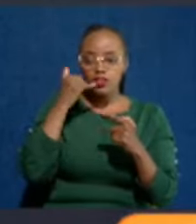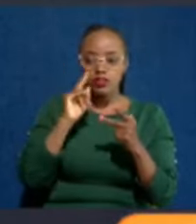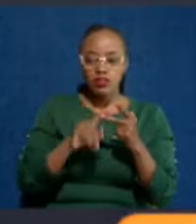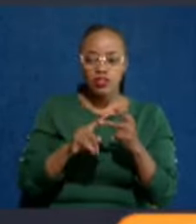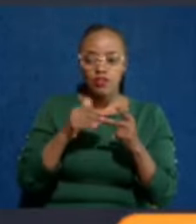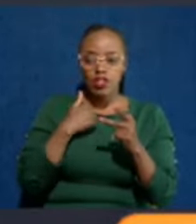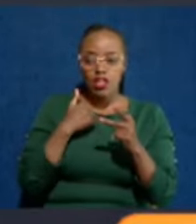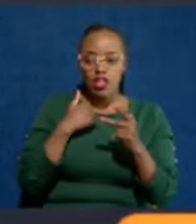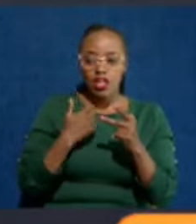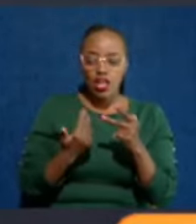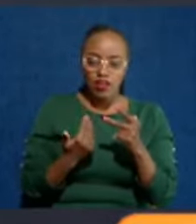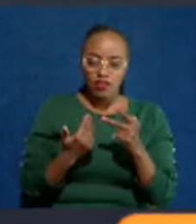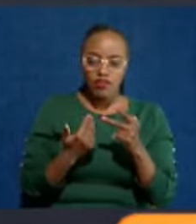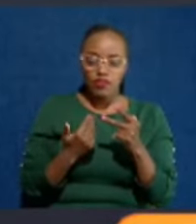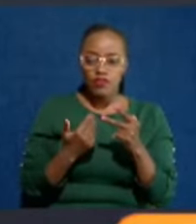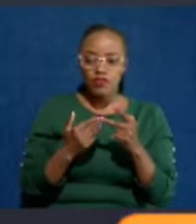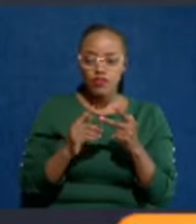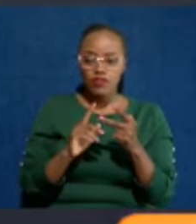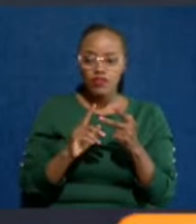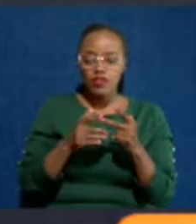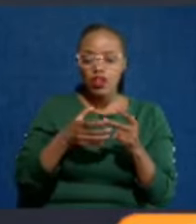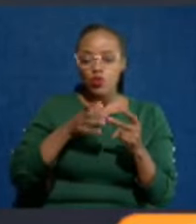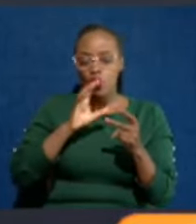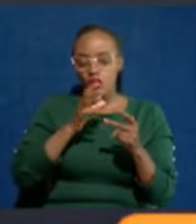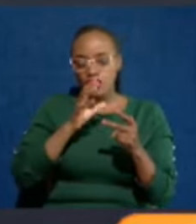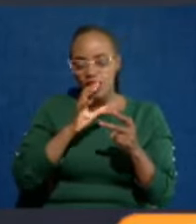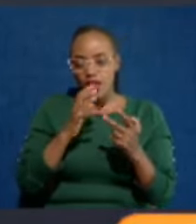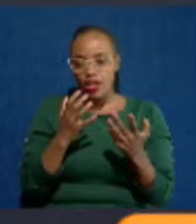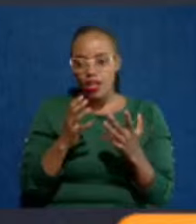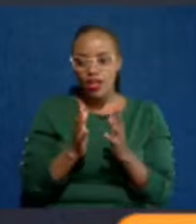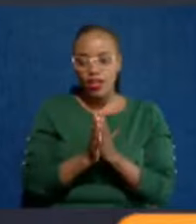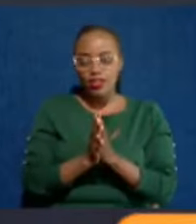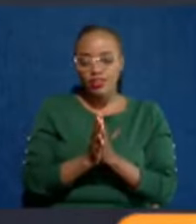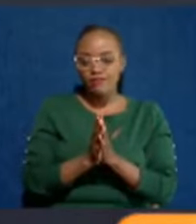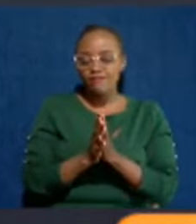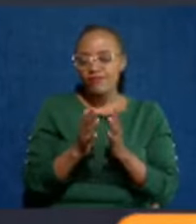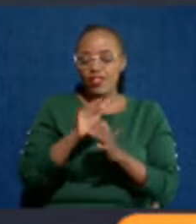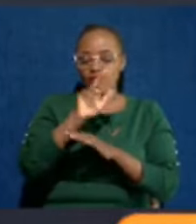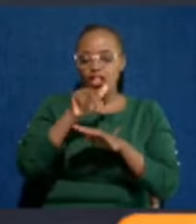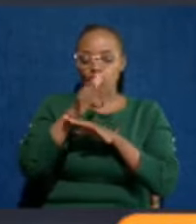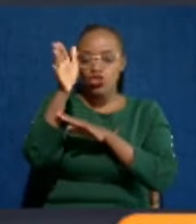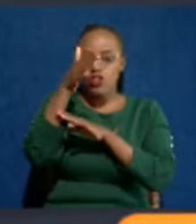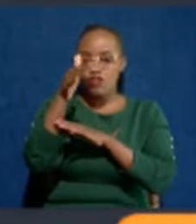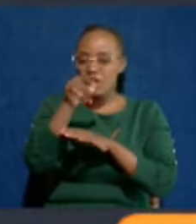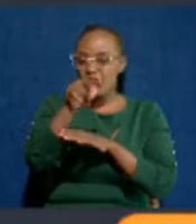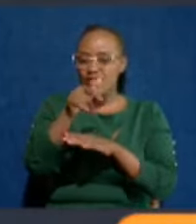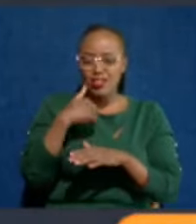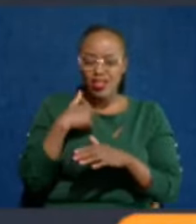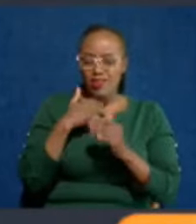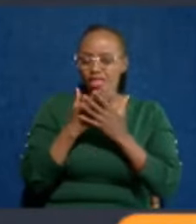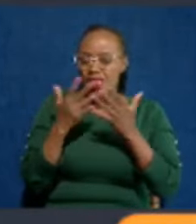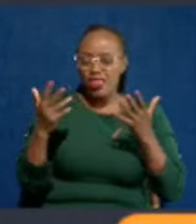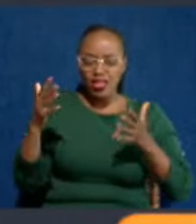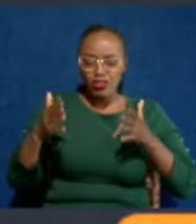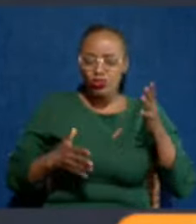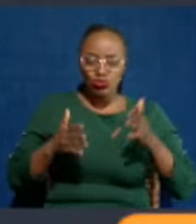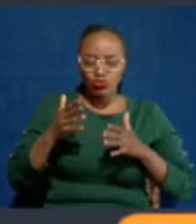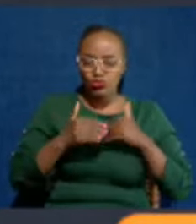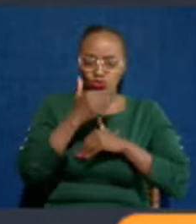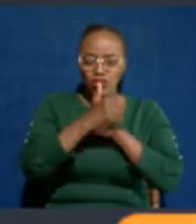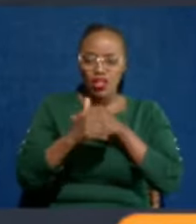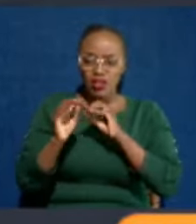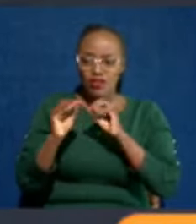had national flags, and they had a bottle of water. It can't be more harmless than that. That is historic